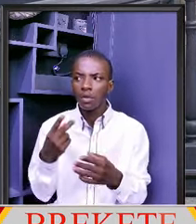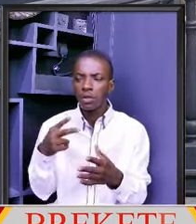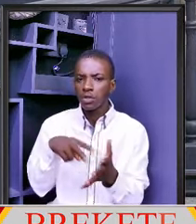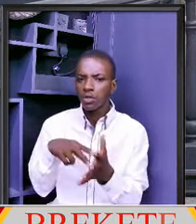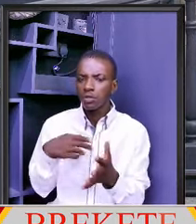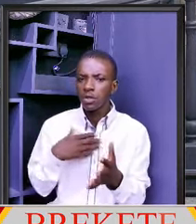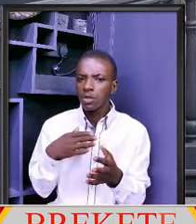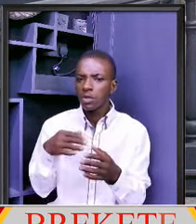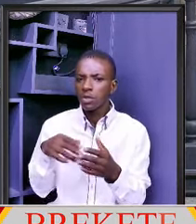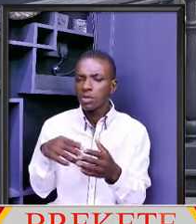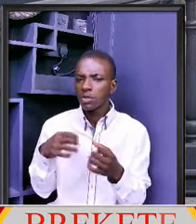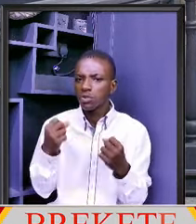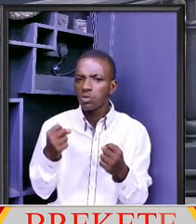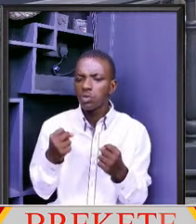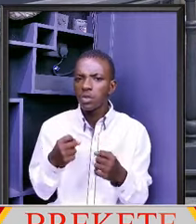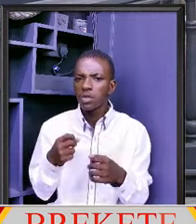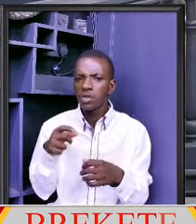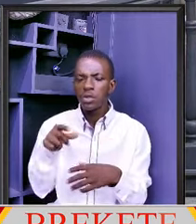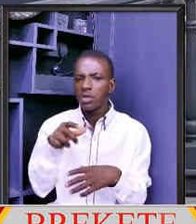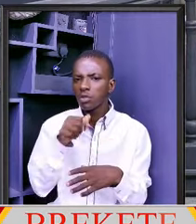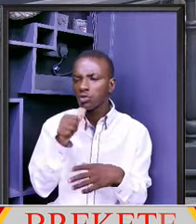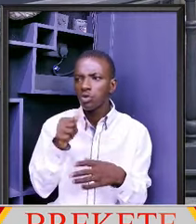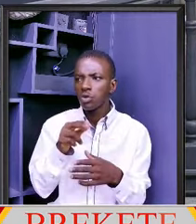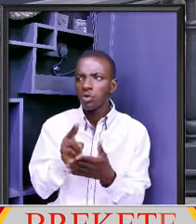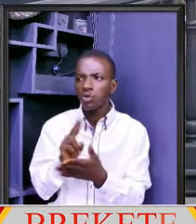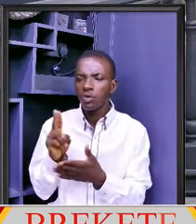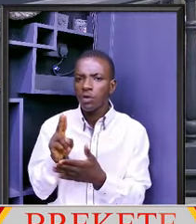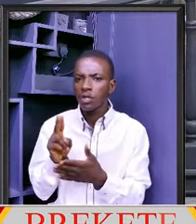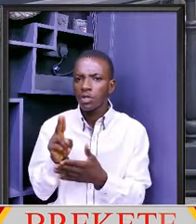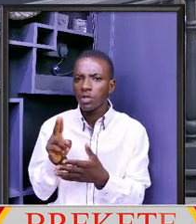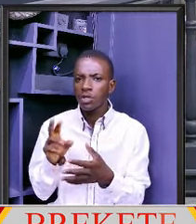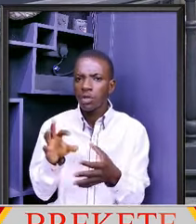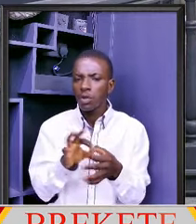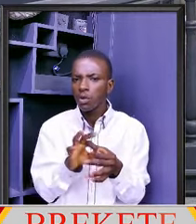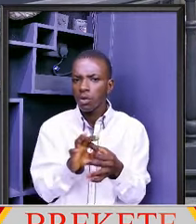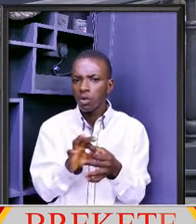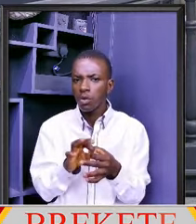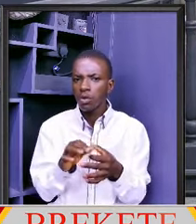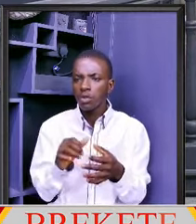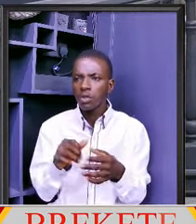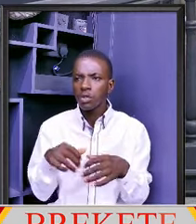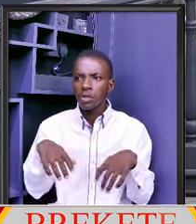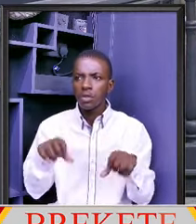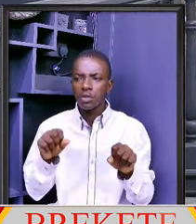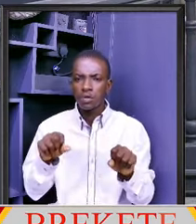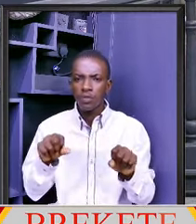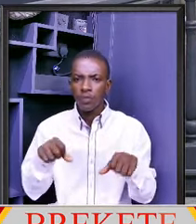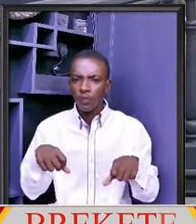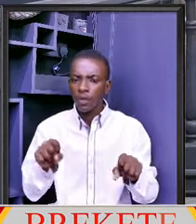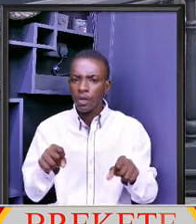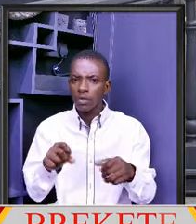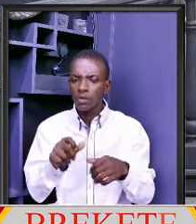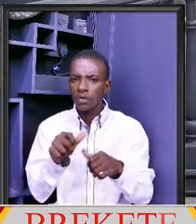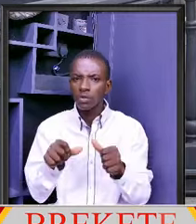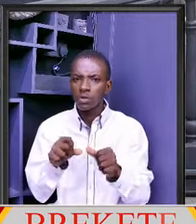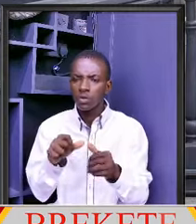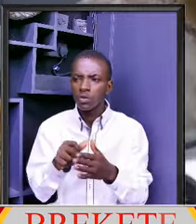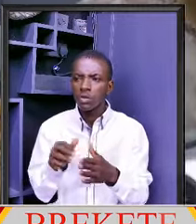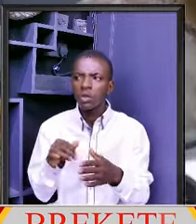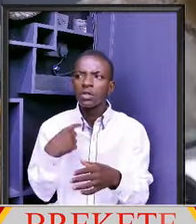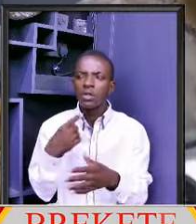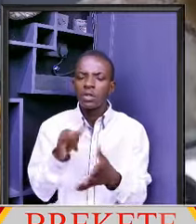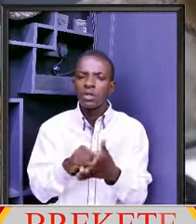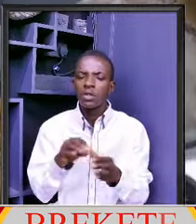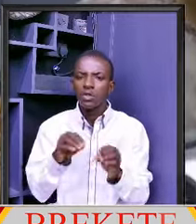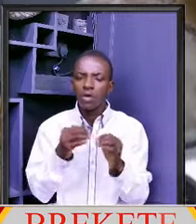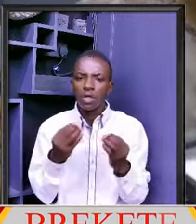my ground. And the president said, look, this is not university union. This is Okada Association Union. This is how we do it. I said, no. I said,